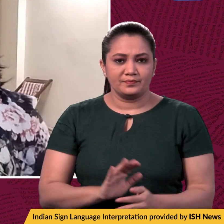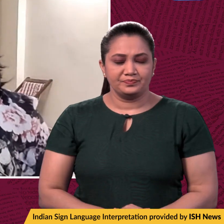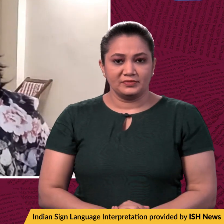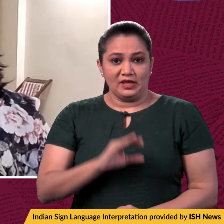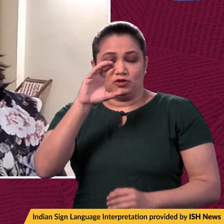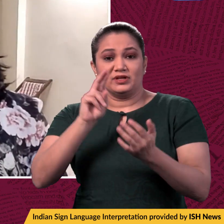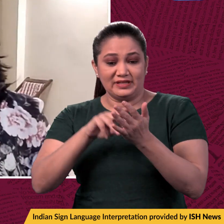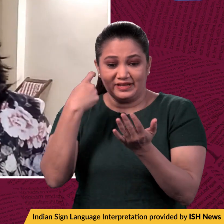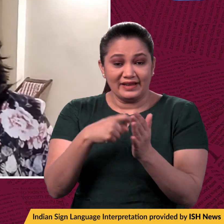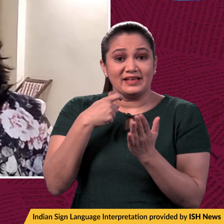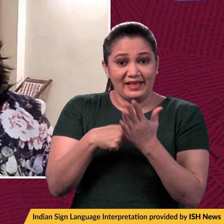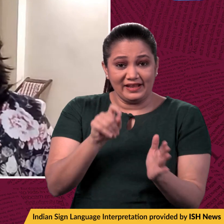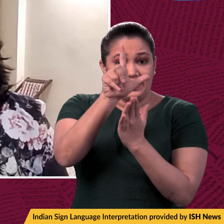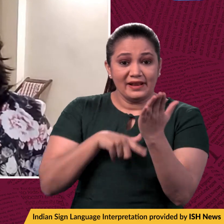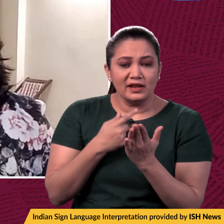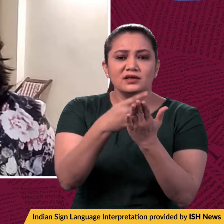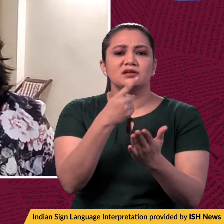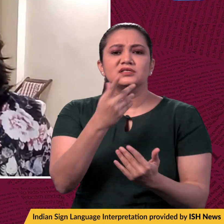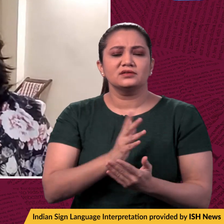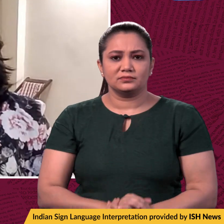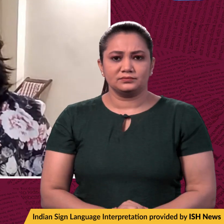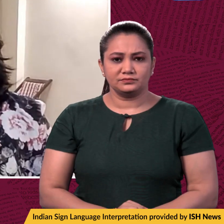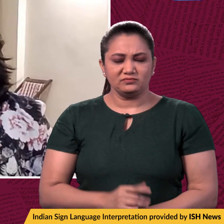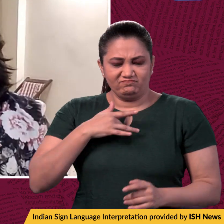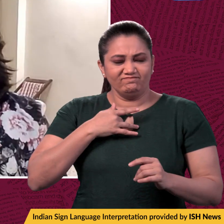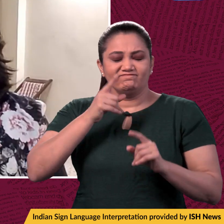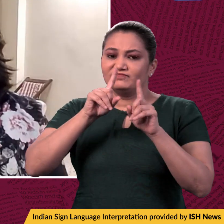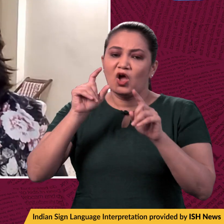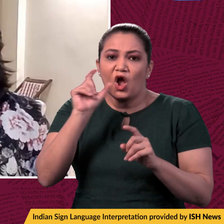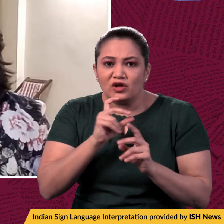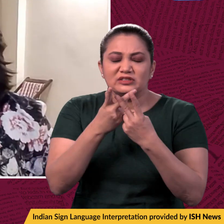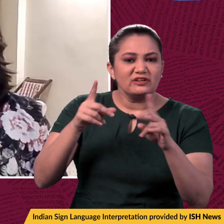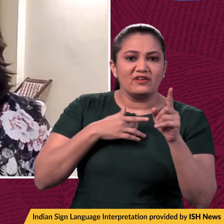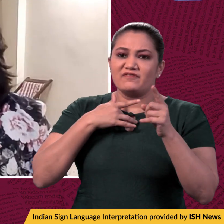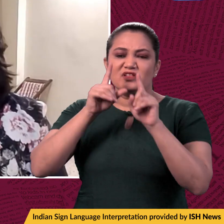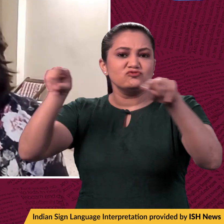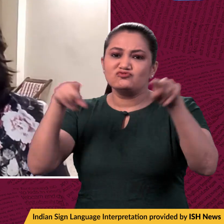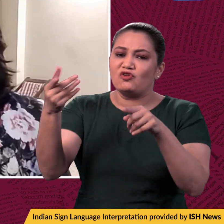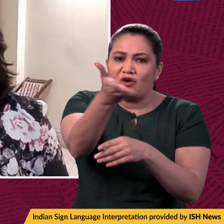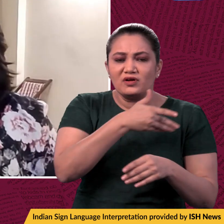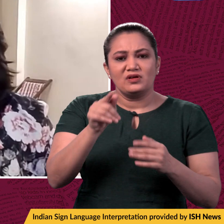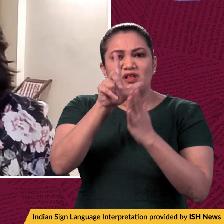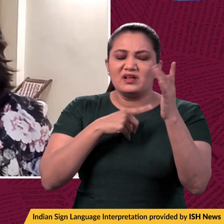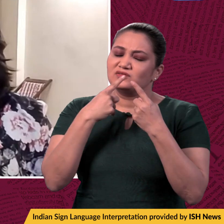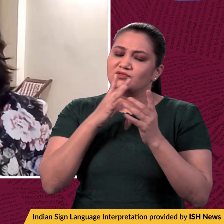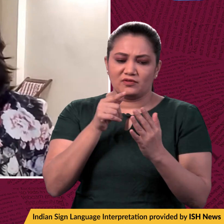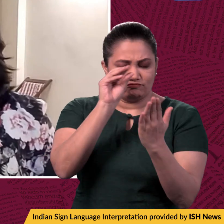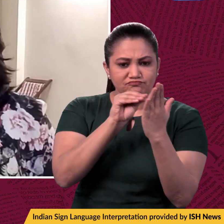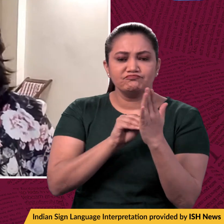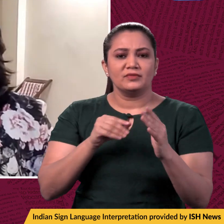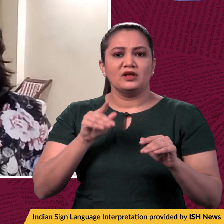Now, Chandani, in her resignation letter, has also said that she condemns the colleges, and I'm quoting from her